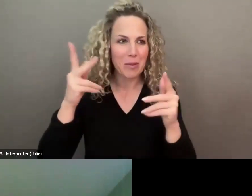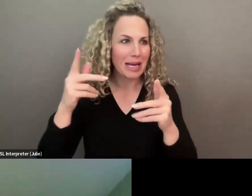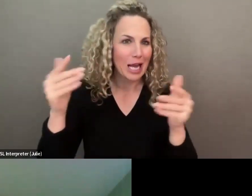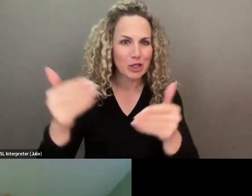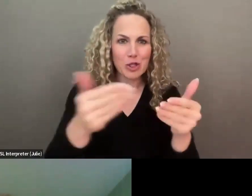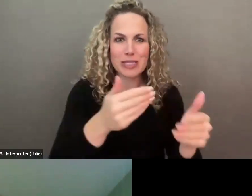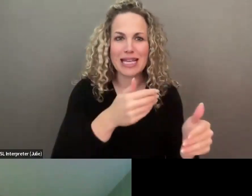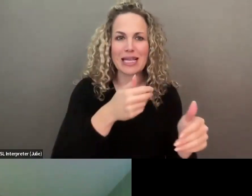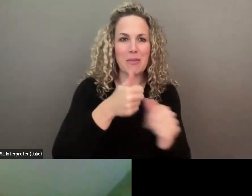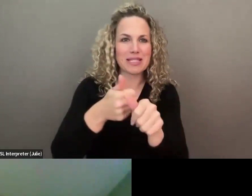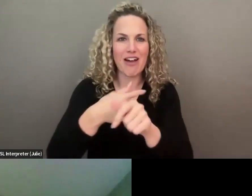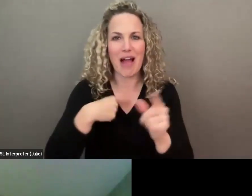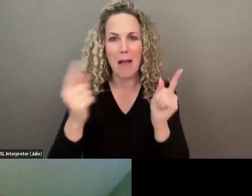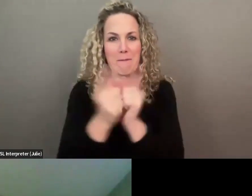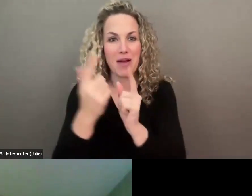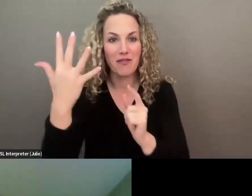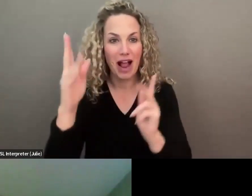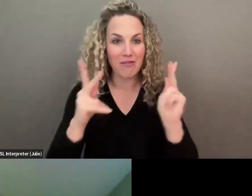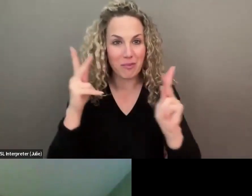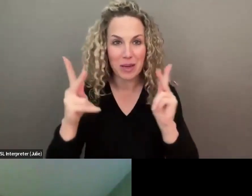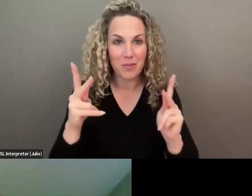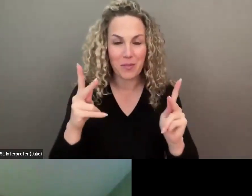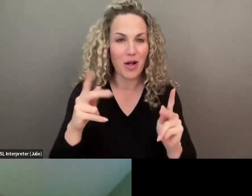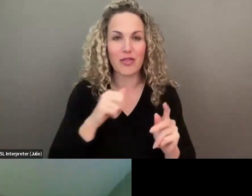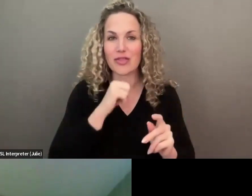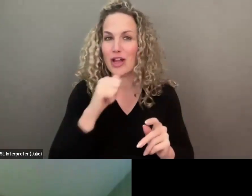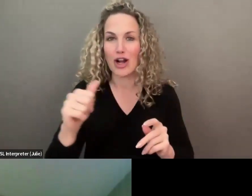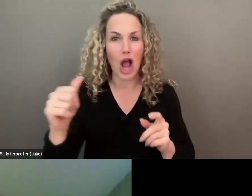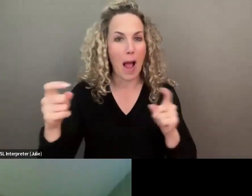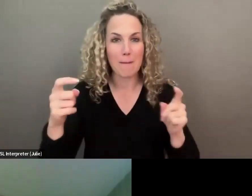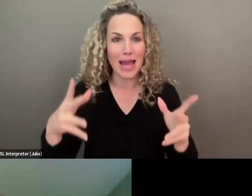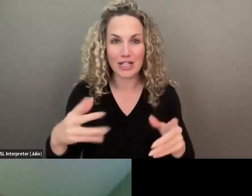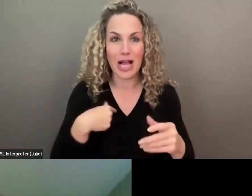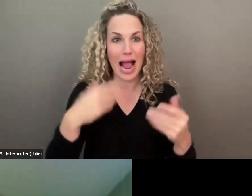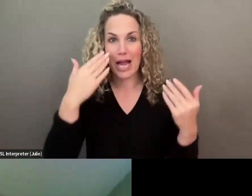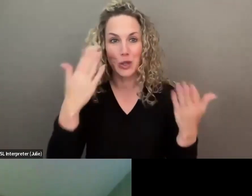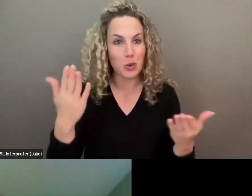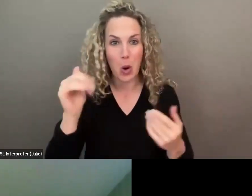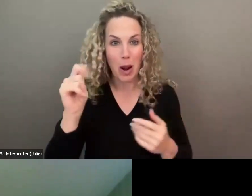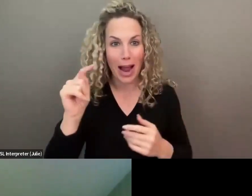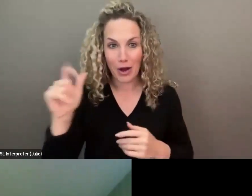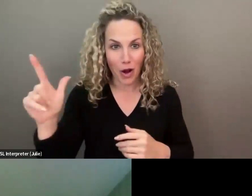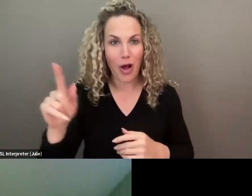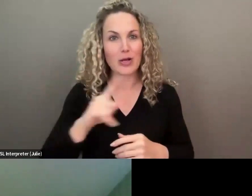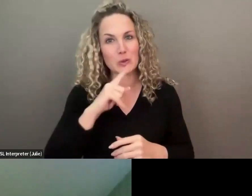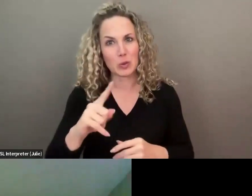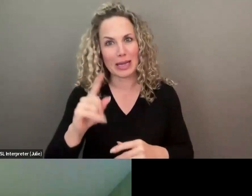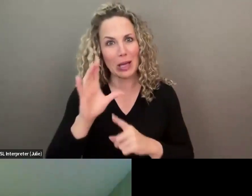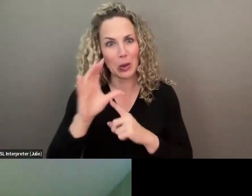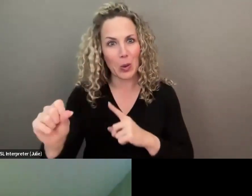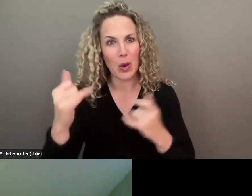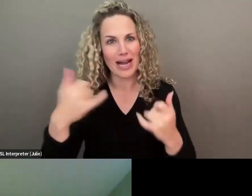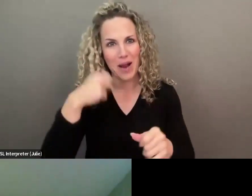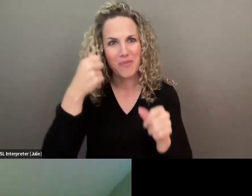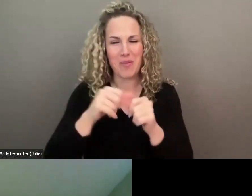So I have met 5 people that are not managers of mine who I don't actually know at all. And it's been really cool because now I can remember their